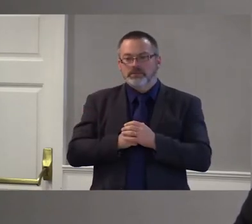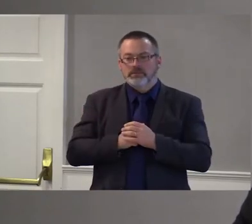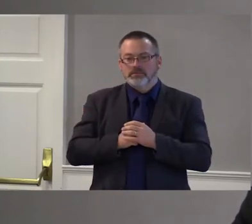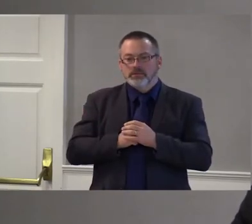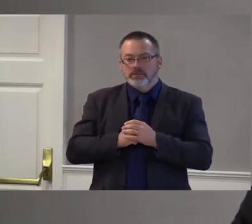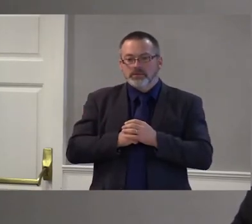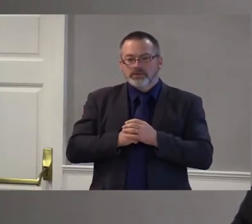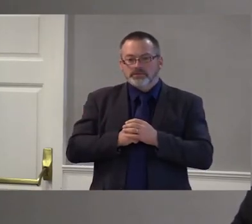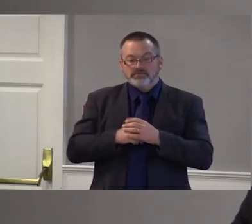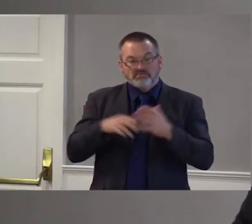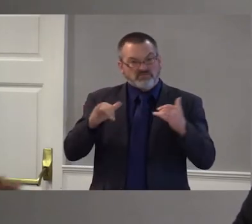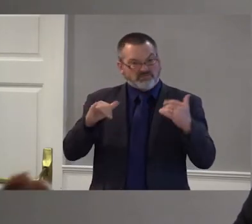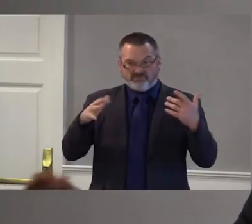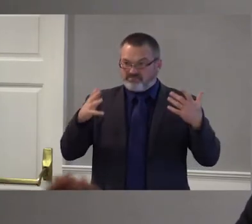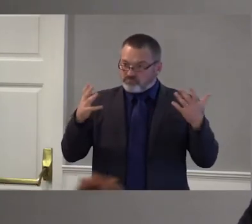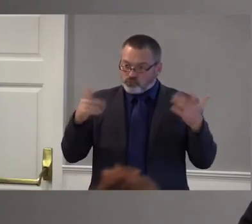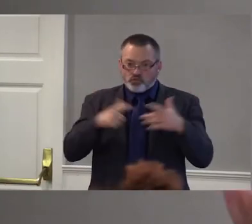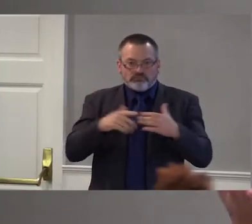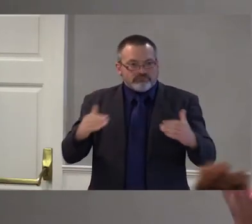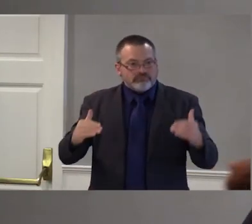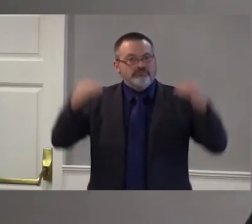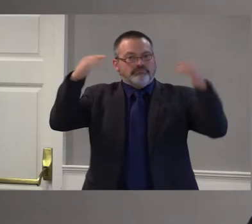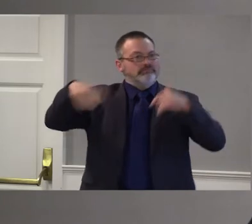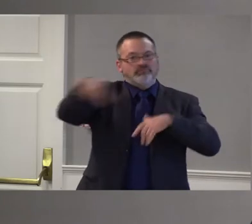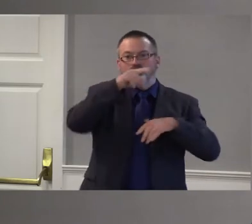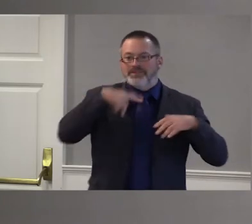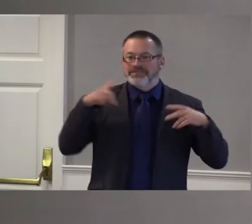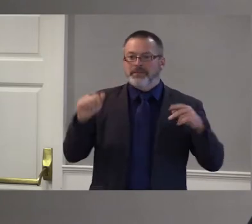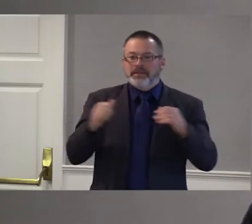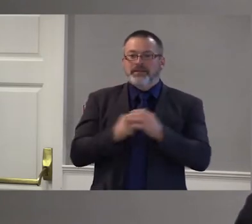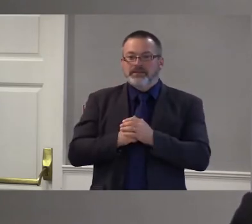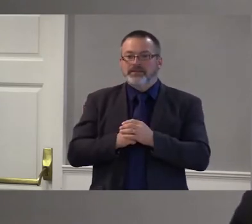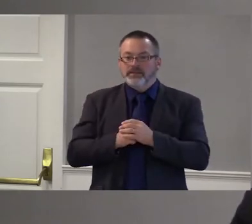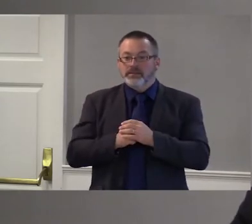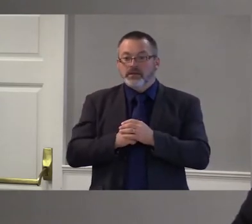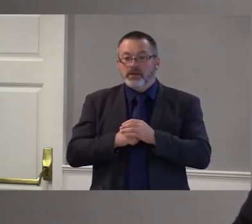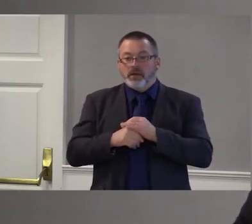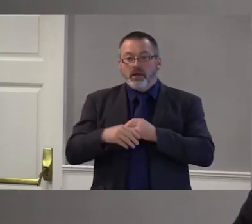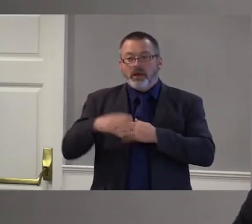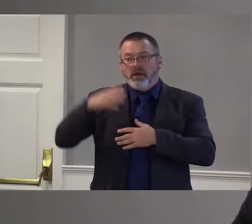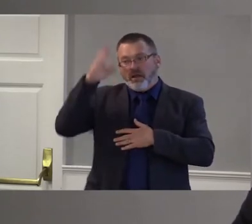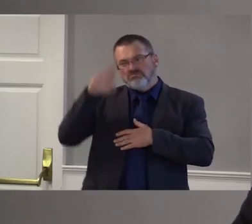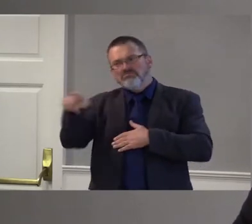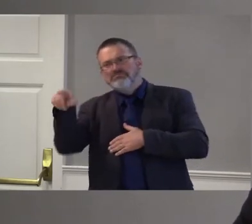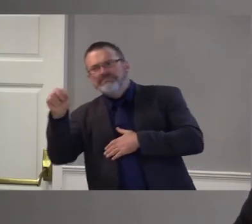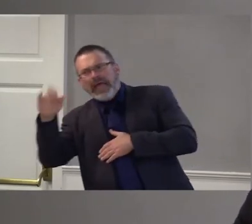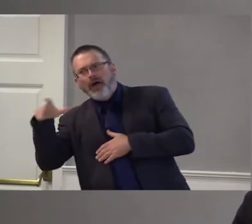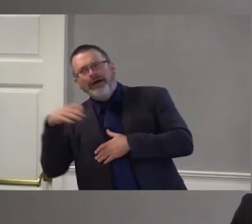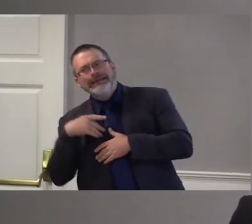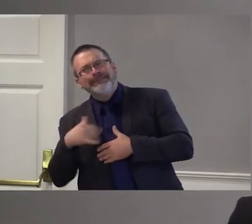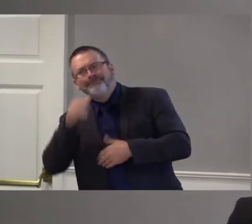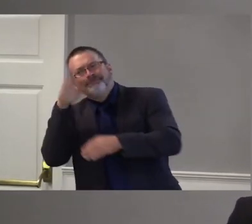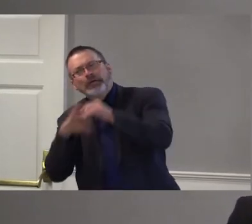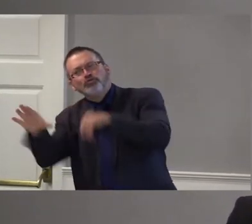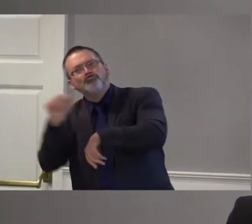disability. There is still work to be done, as Sarah was saying, and I am grateful to work in this field alongside